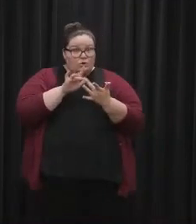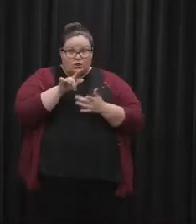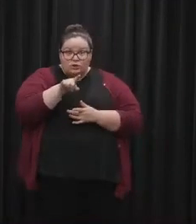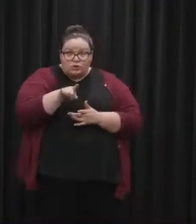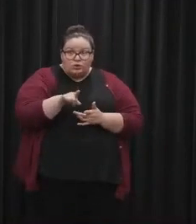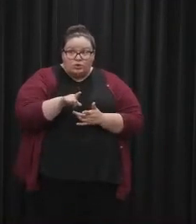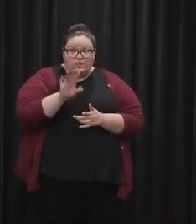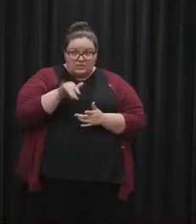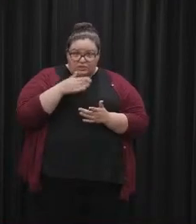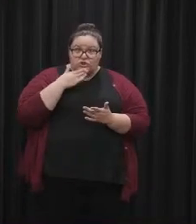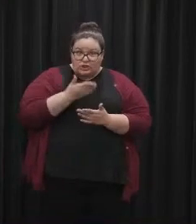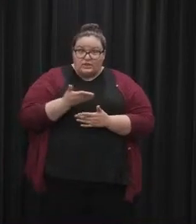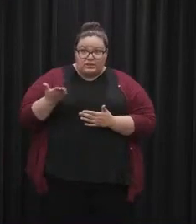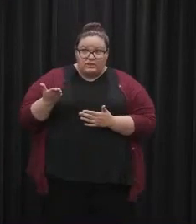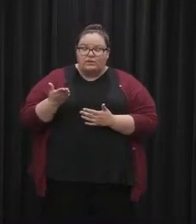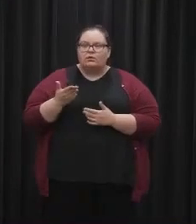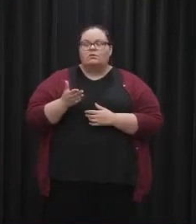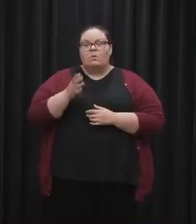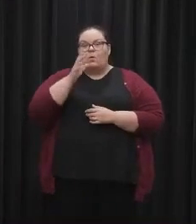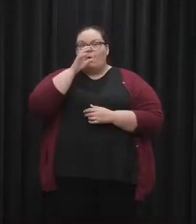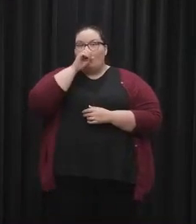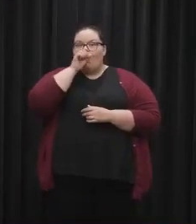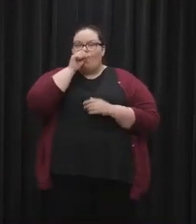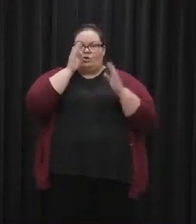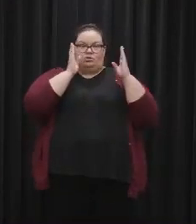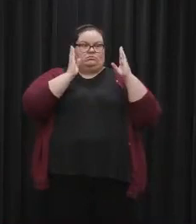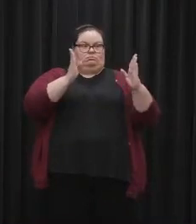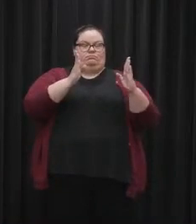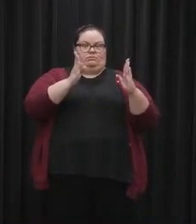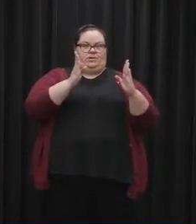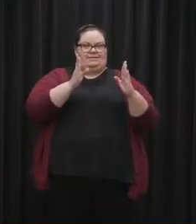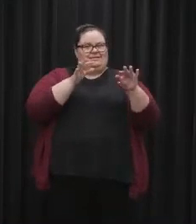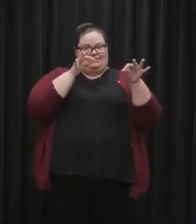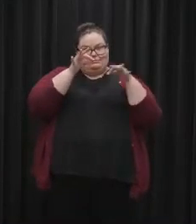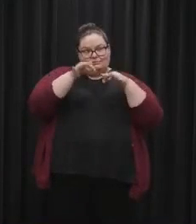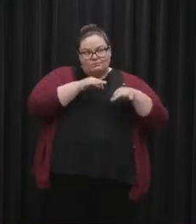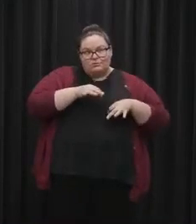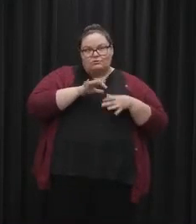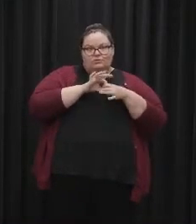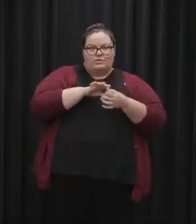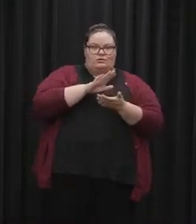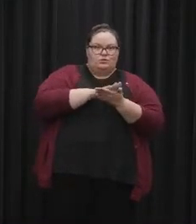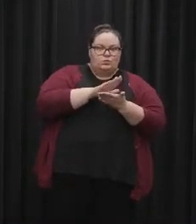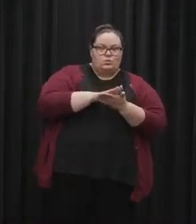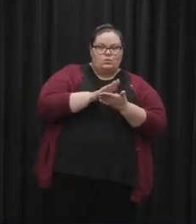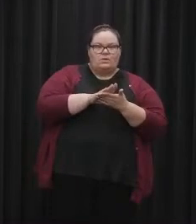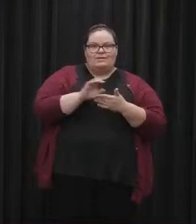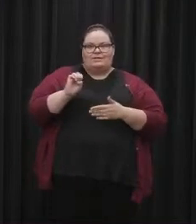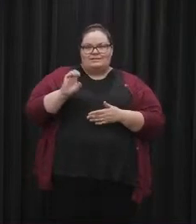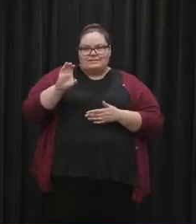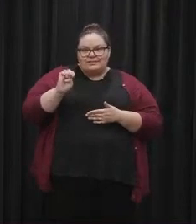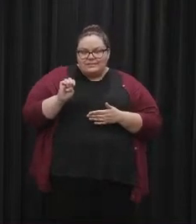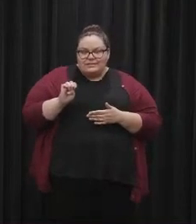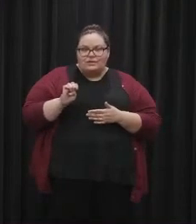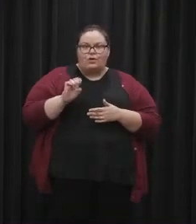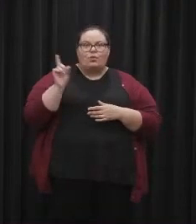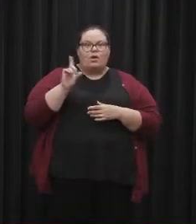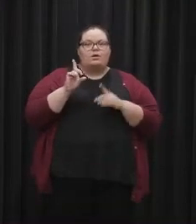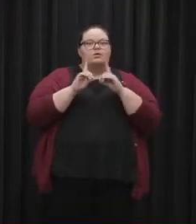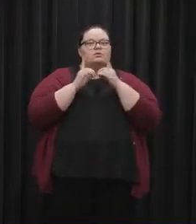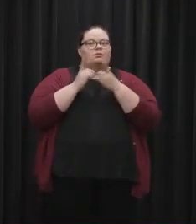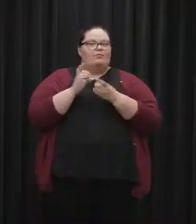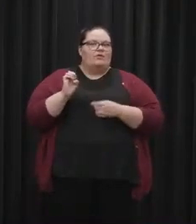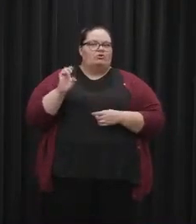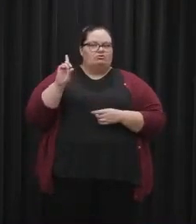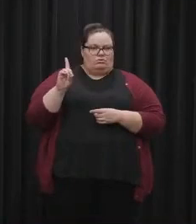news. So the orange phase document with all the details for K-12 schools and early childhood education is available on the Department of